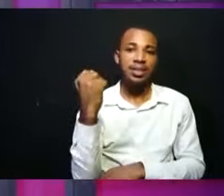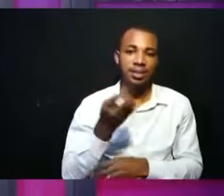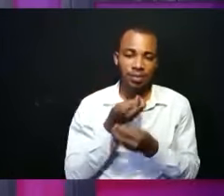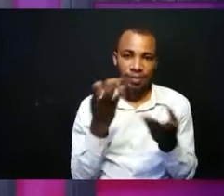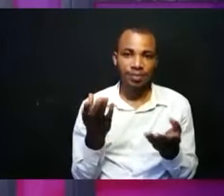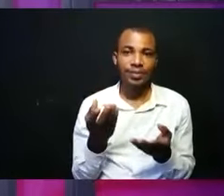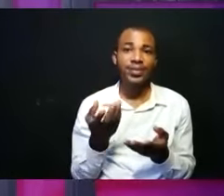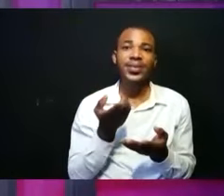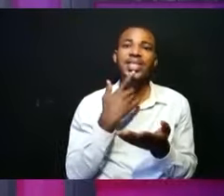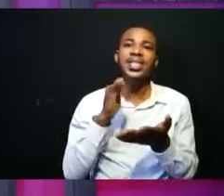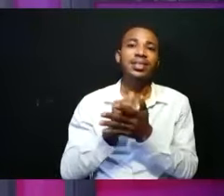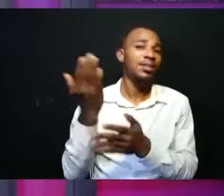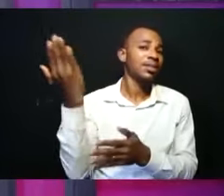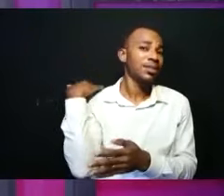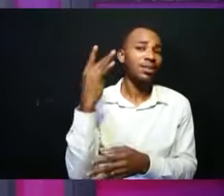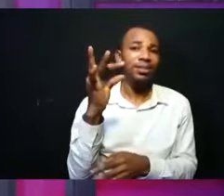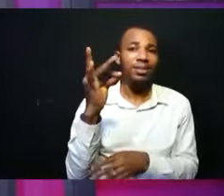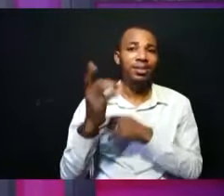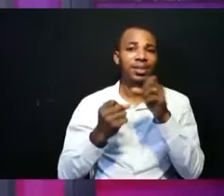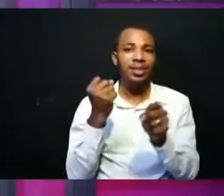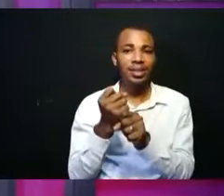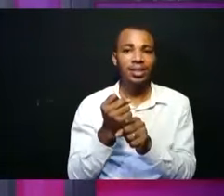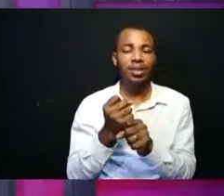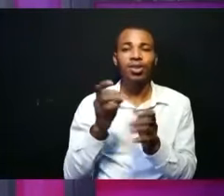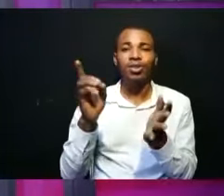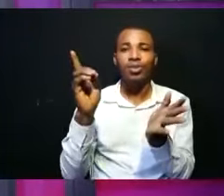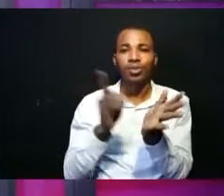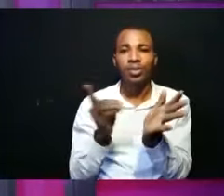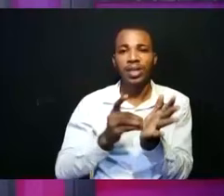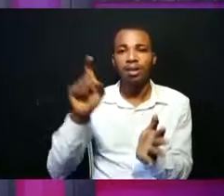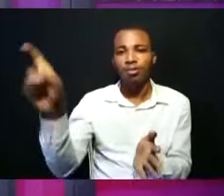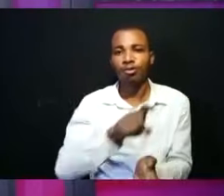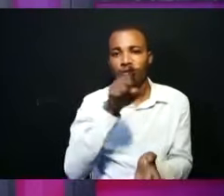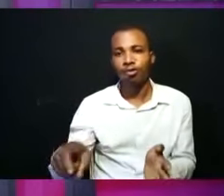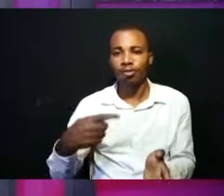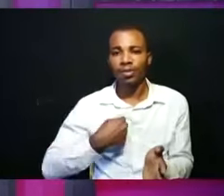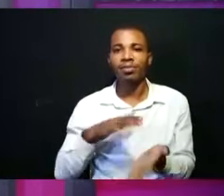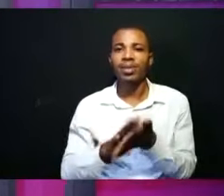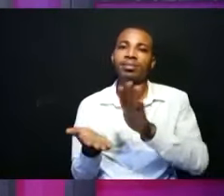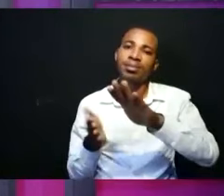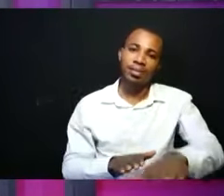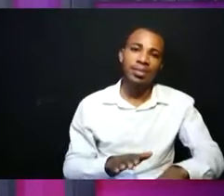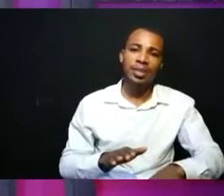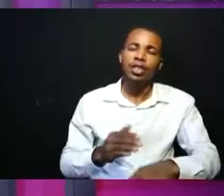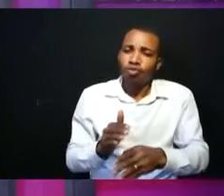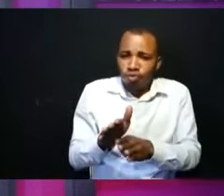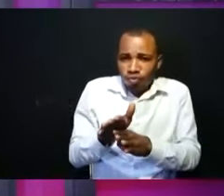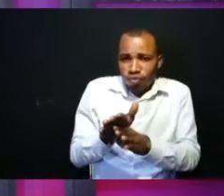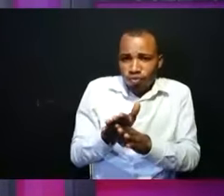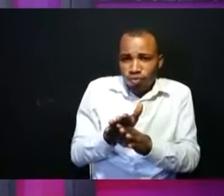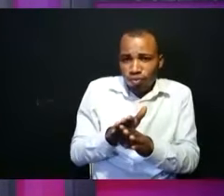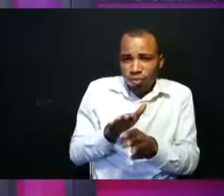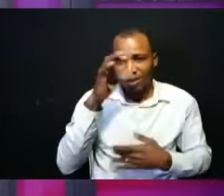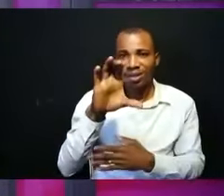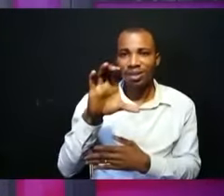Eight and a half years ago, I was condemned to die, a slow, agonizing death